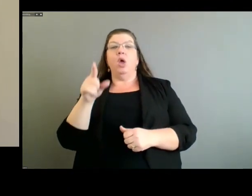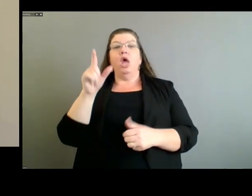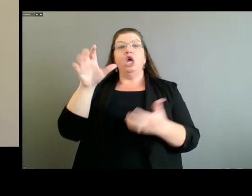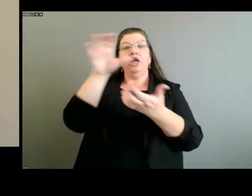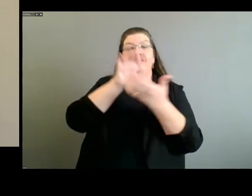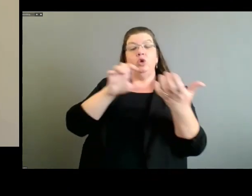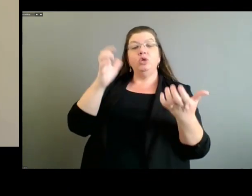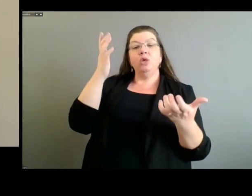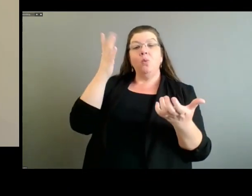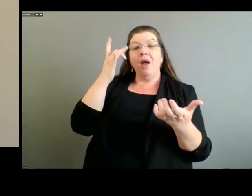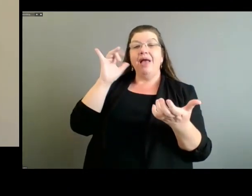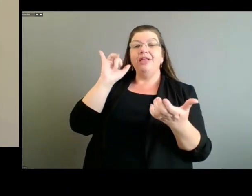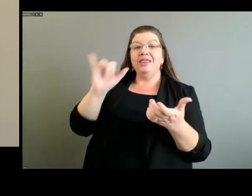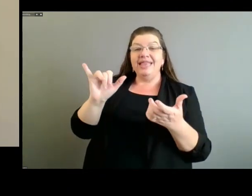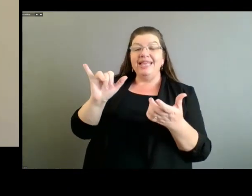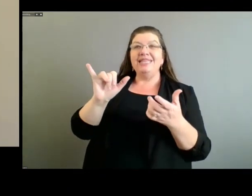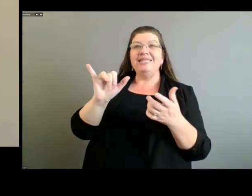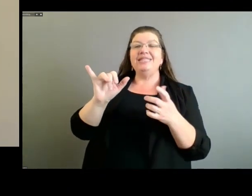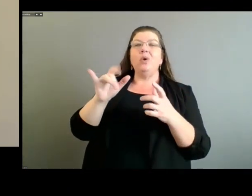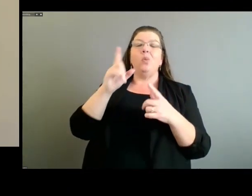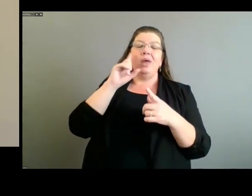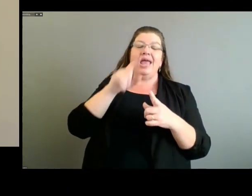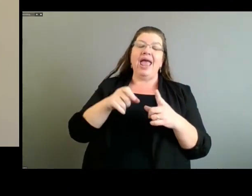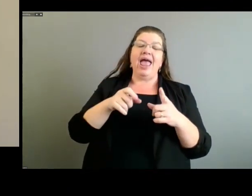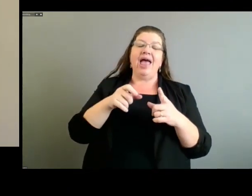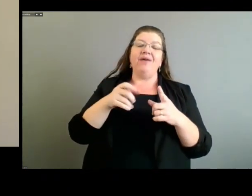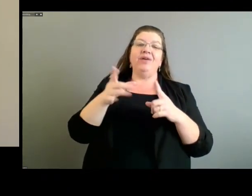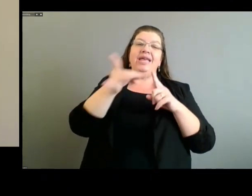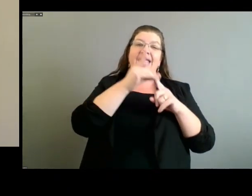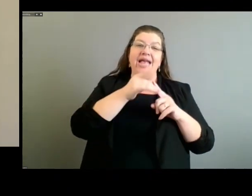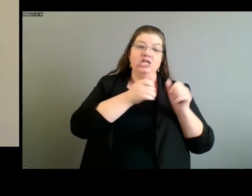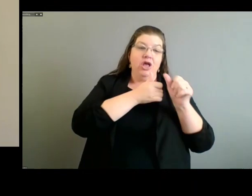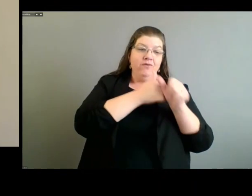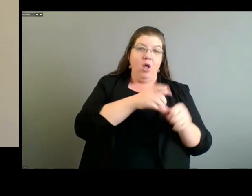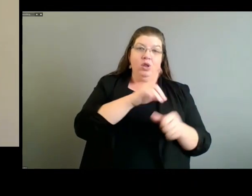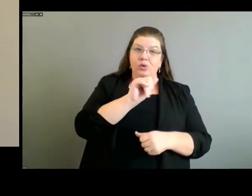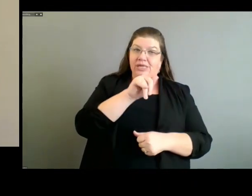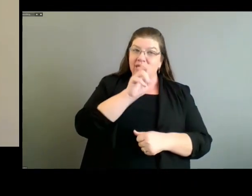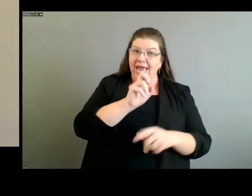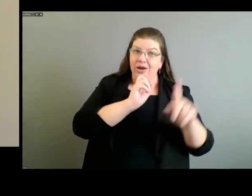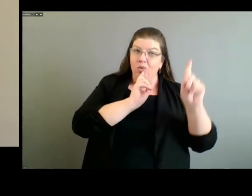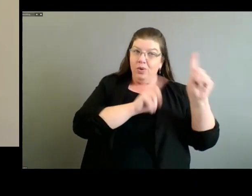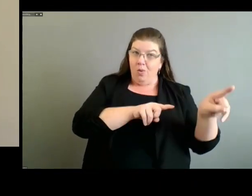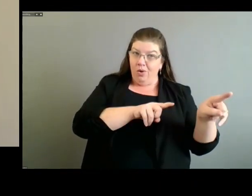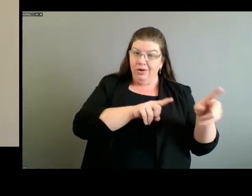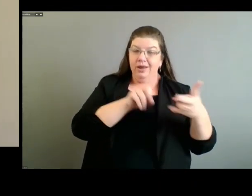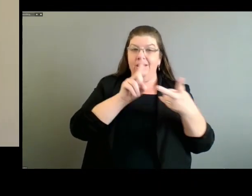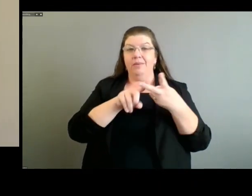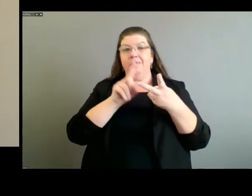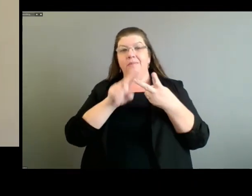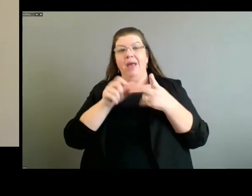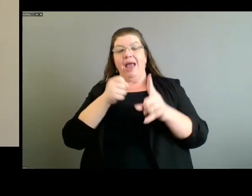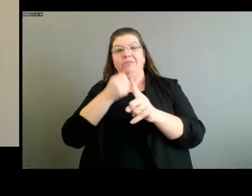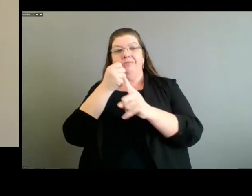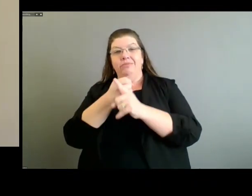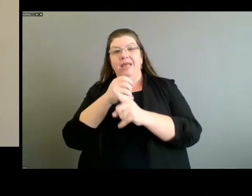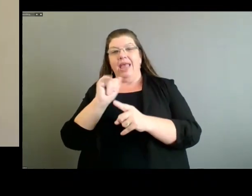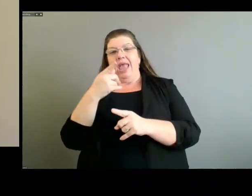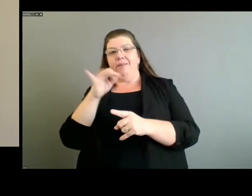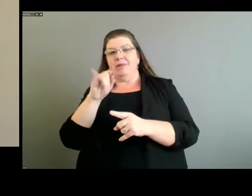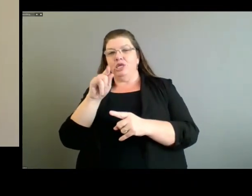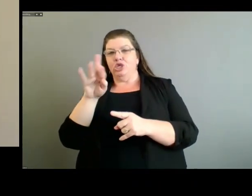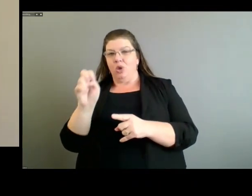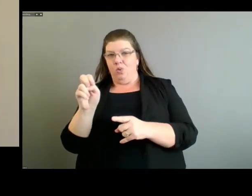cases we have cases by report date, and we have cases by episode date.